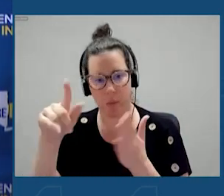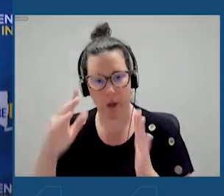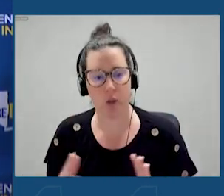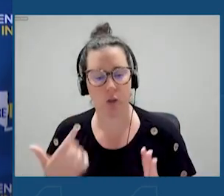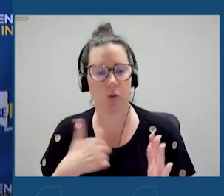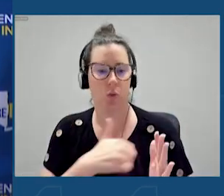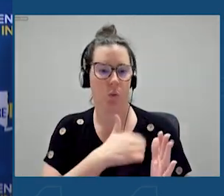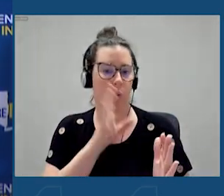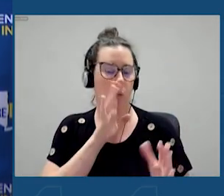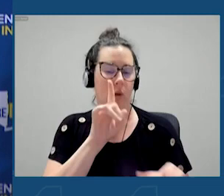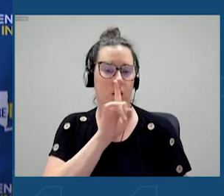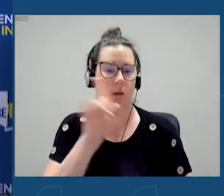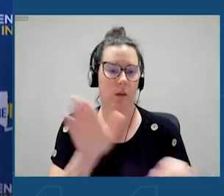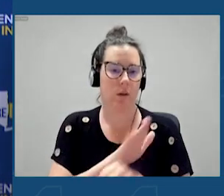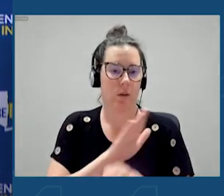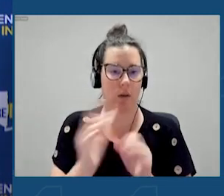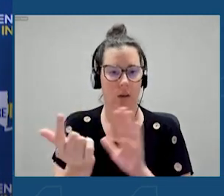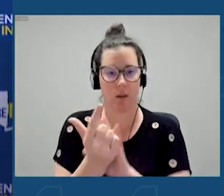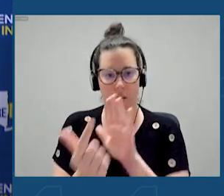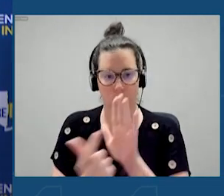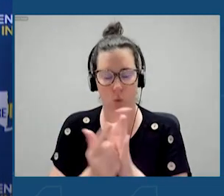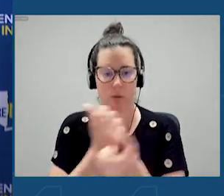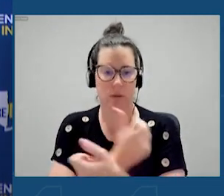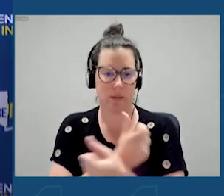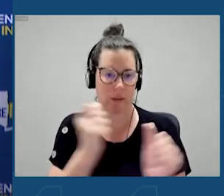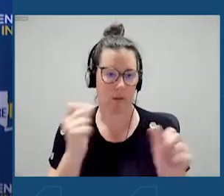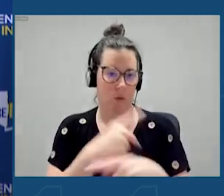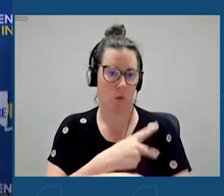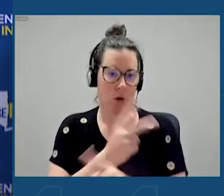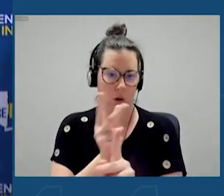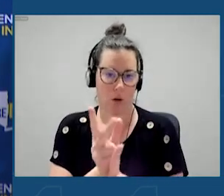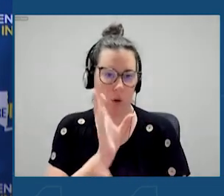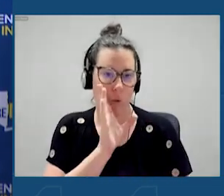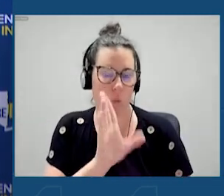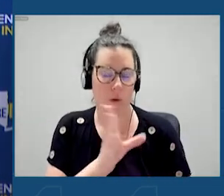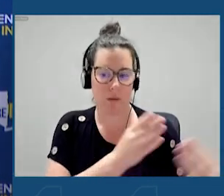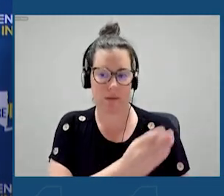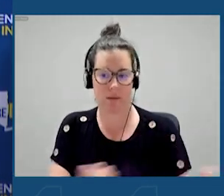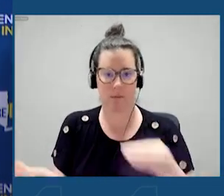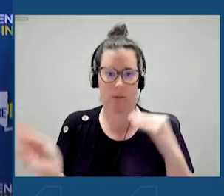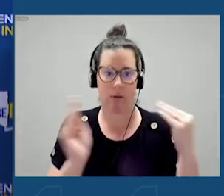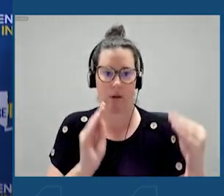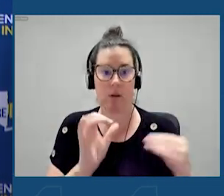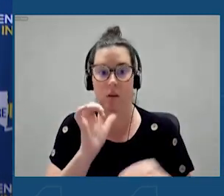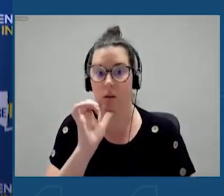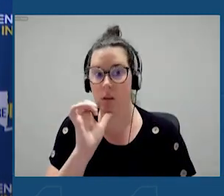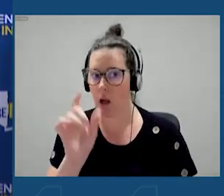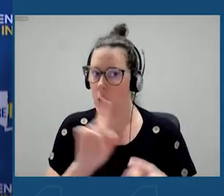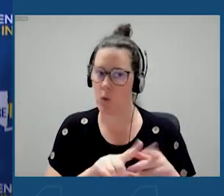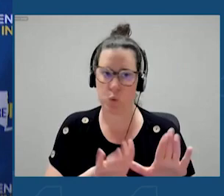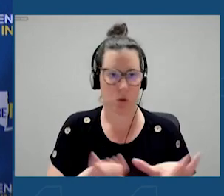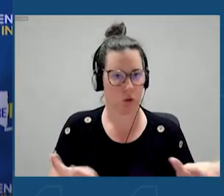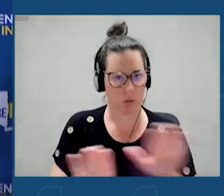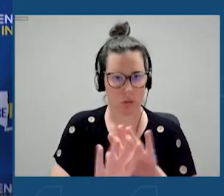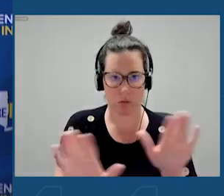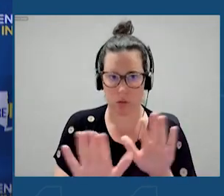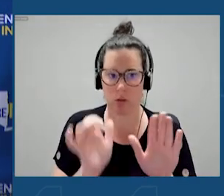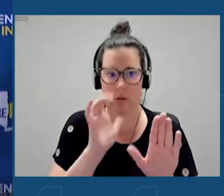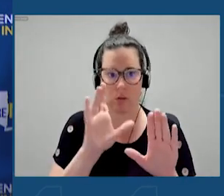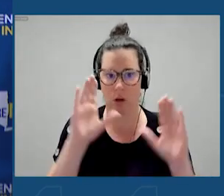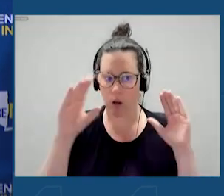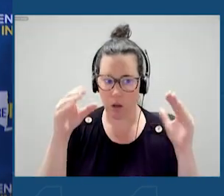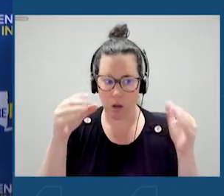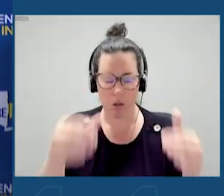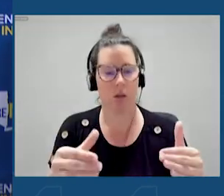would guarantee legal and safe product to be sold, not to children, not targeting young